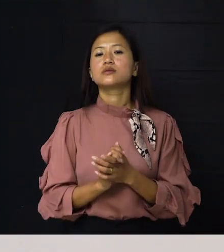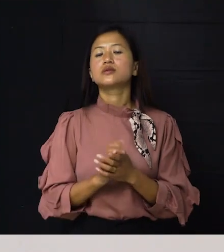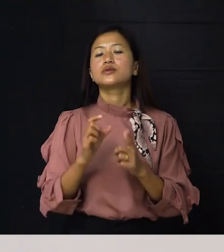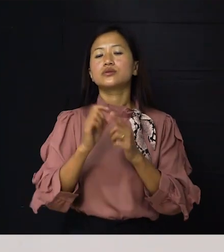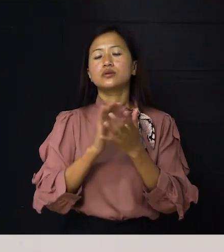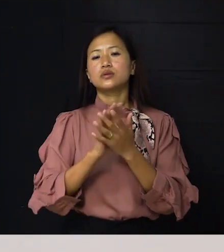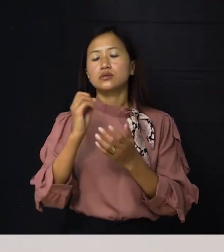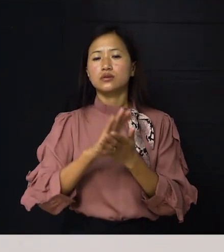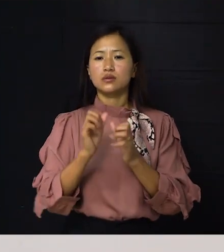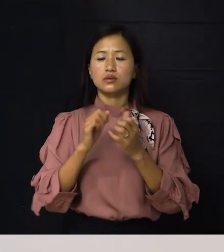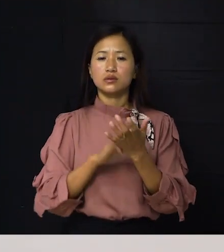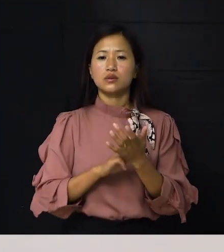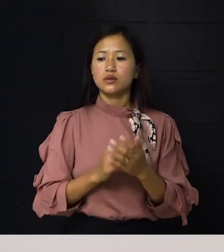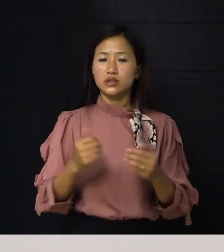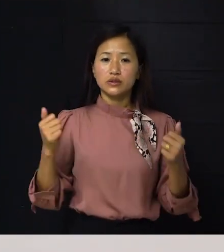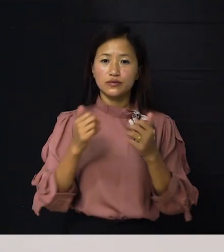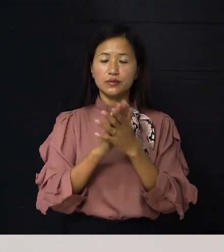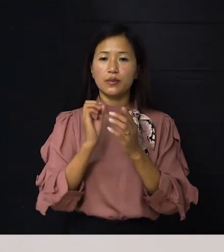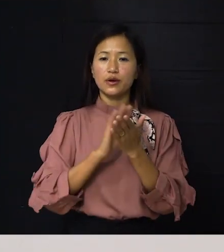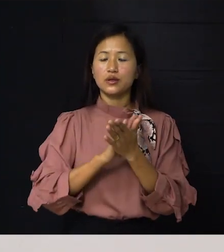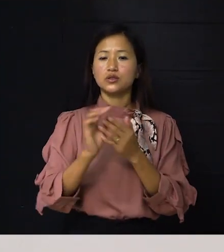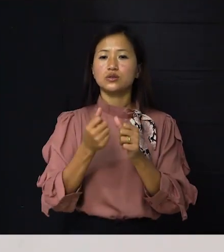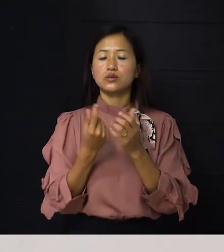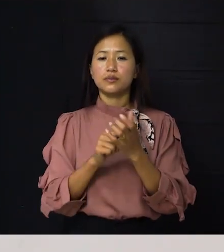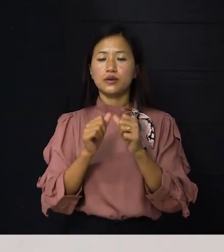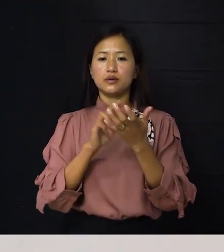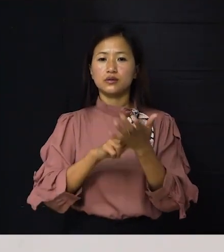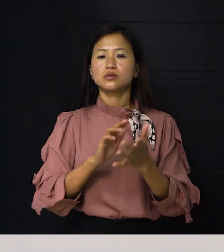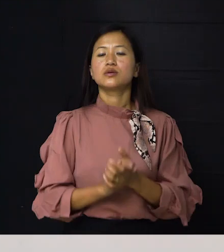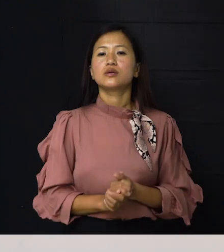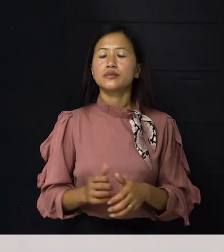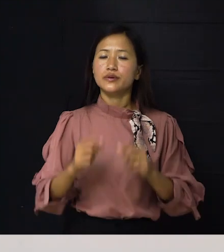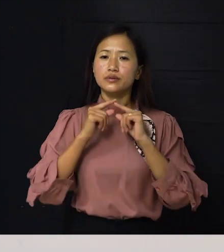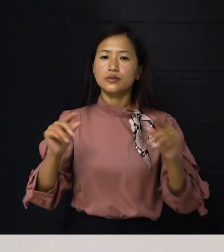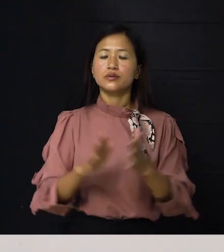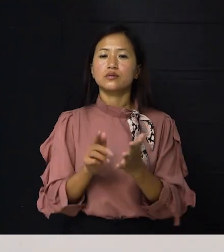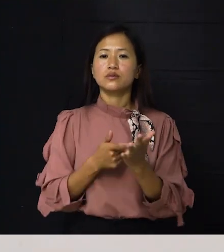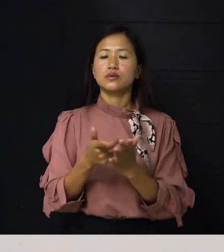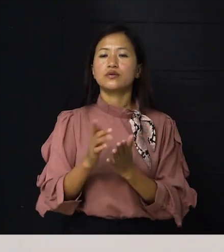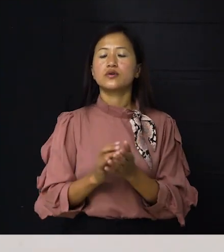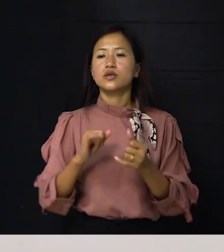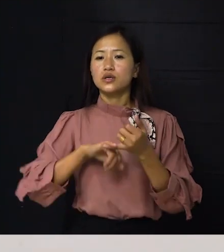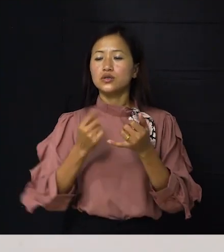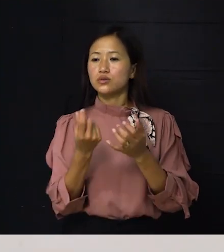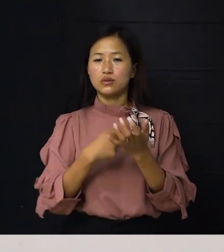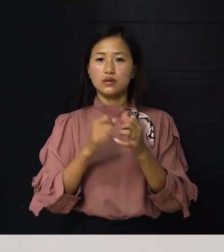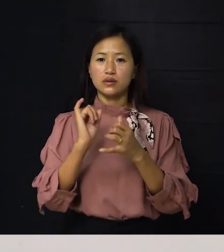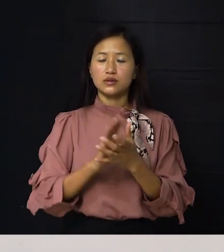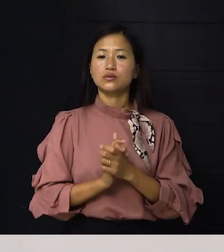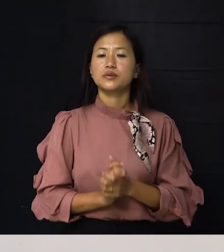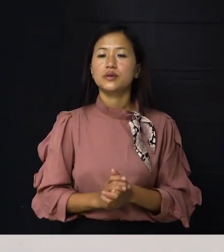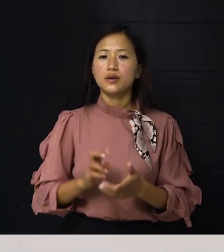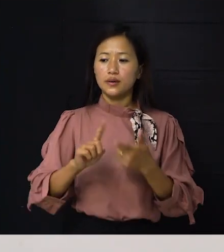he defeated Humayun and he became a great ruler of the Suri Empire. Now, during this Suri